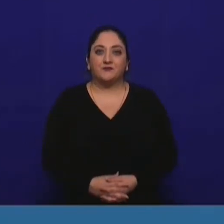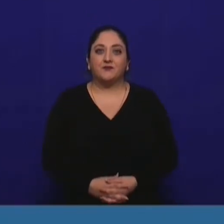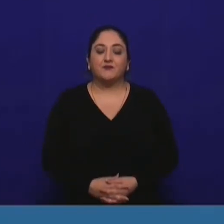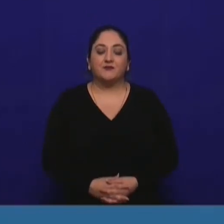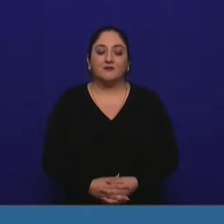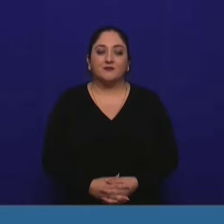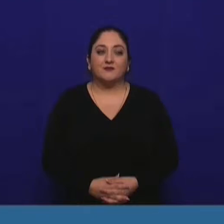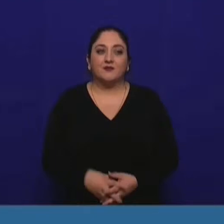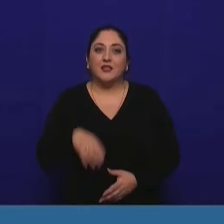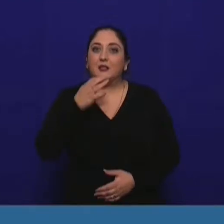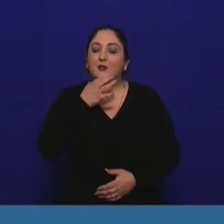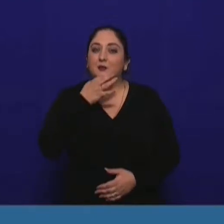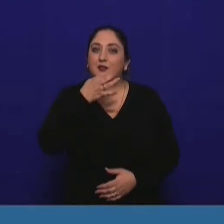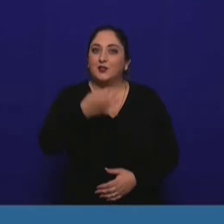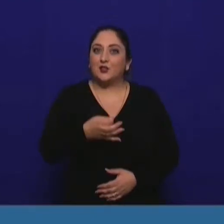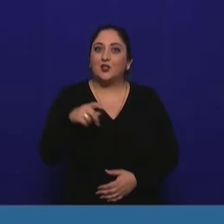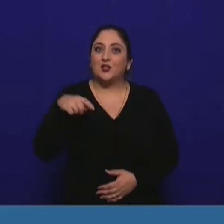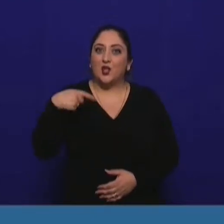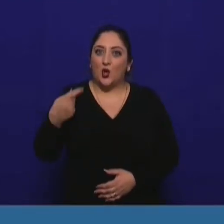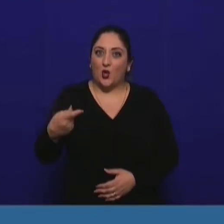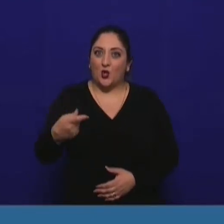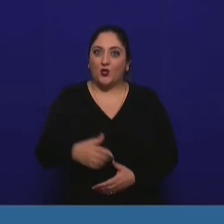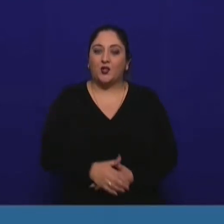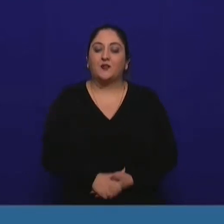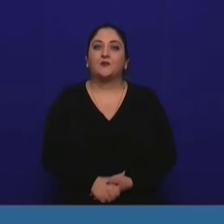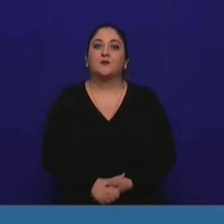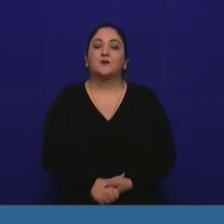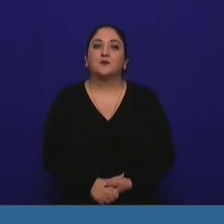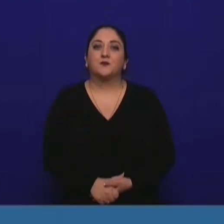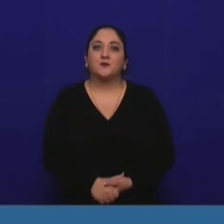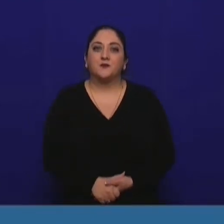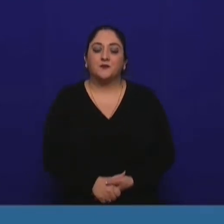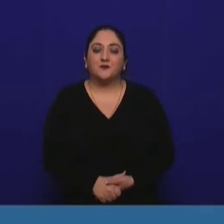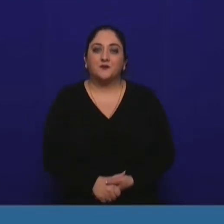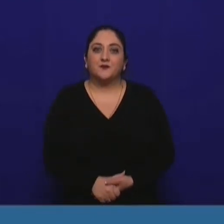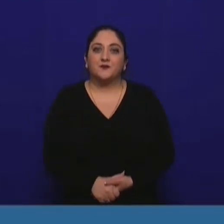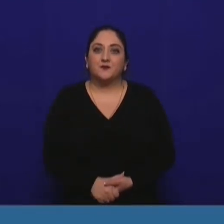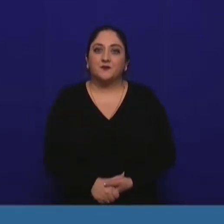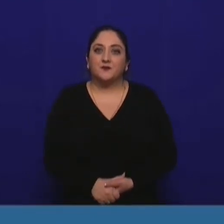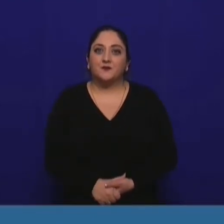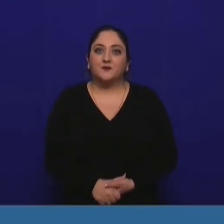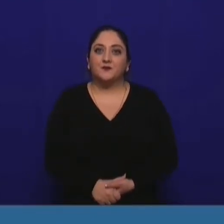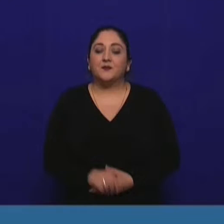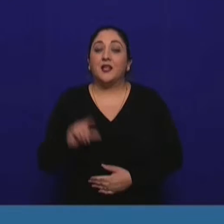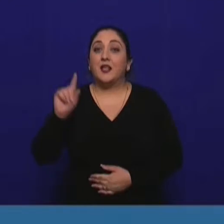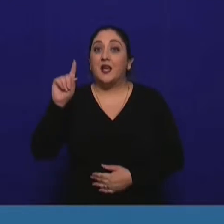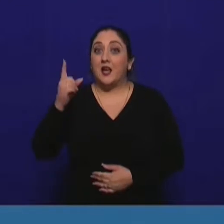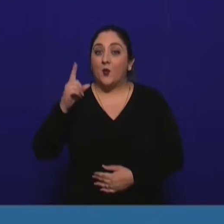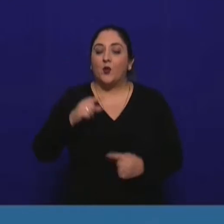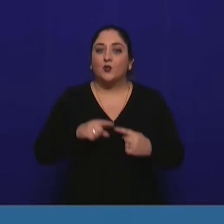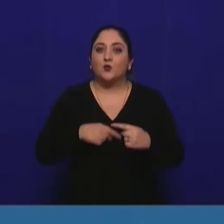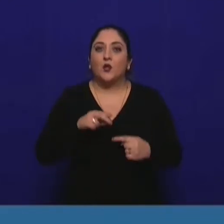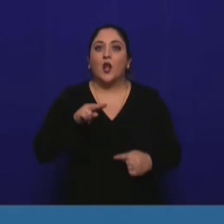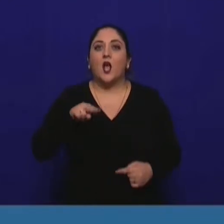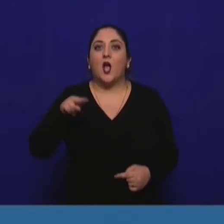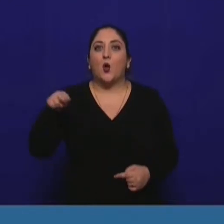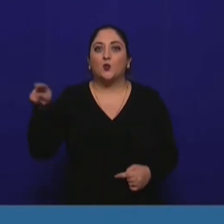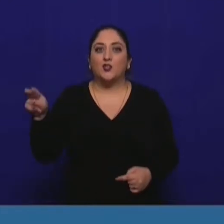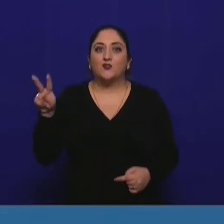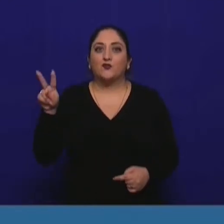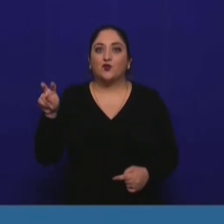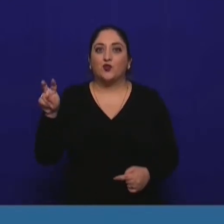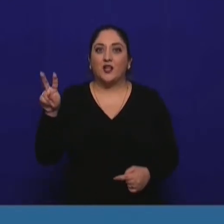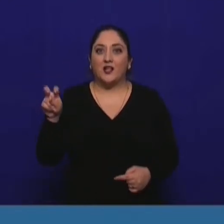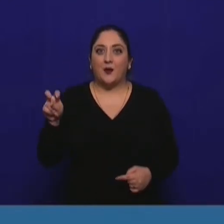Good afternoon, Prof. Skawċi, Amy Borch minn Newsbook. Żewġ mistoqsijiet. L-ewwel waħda dwar l-awċin vulnerabbli, dawk li ħadu